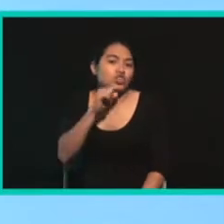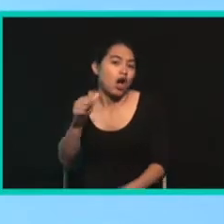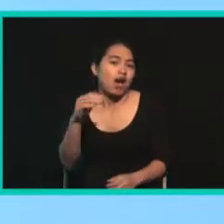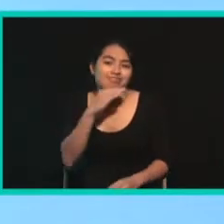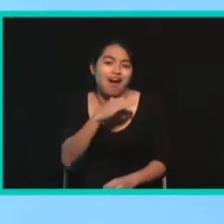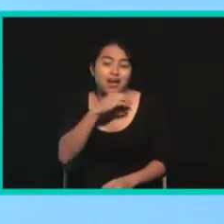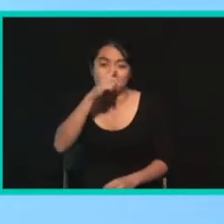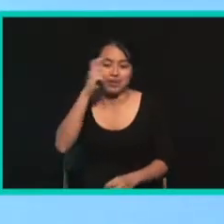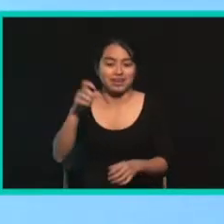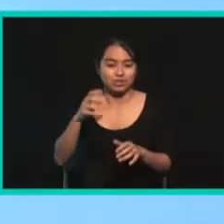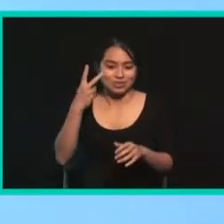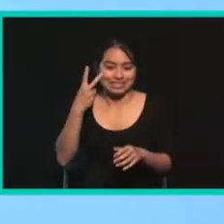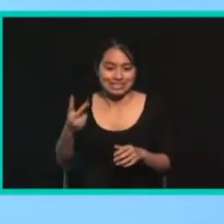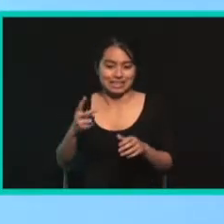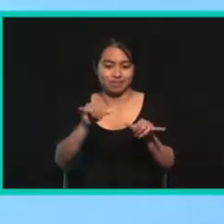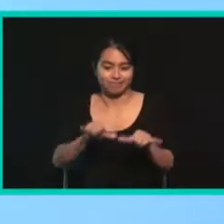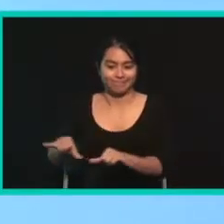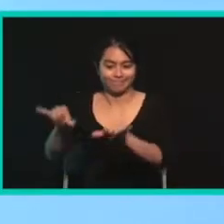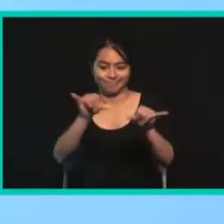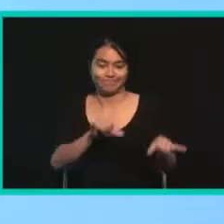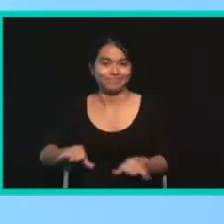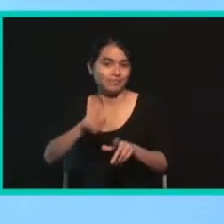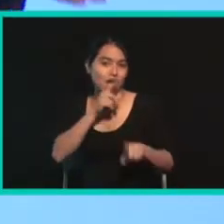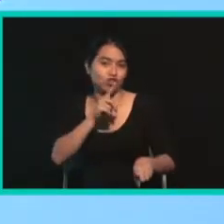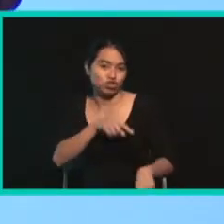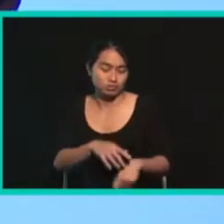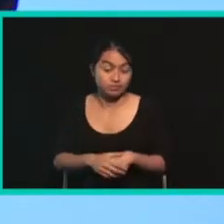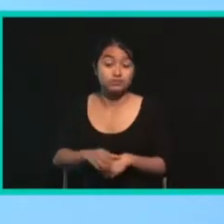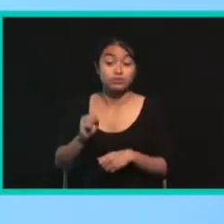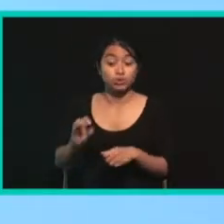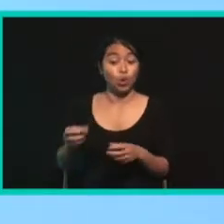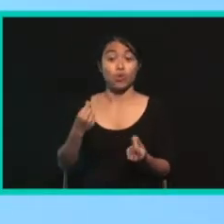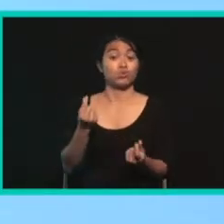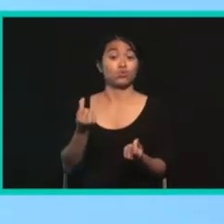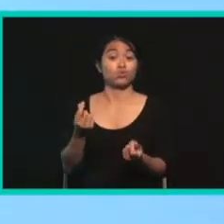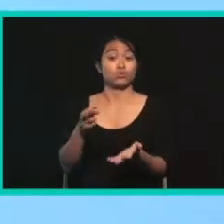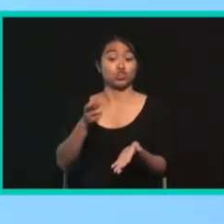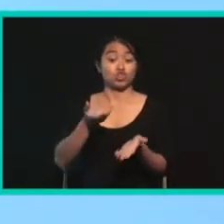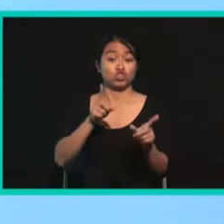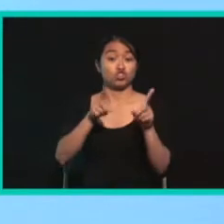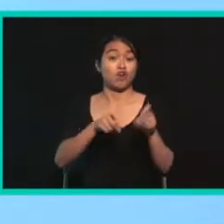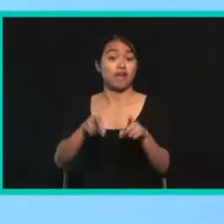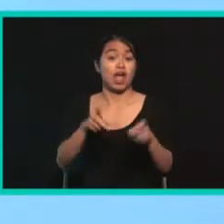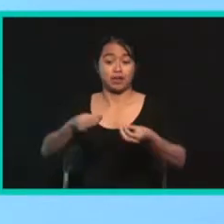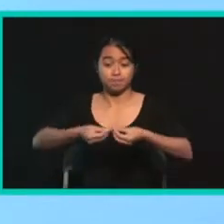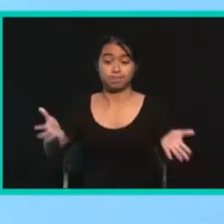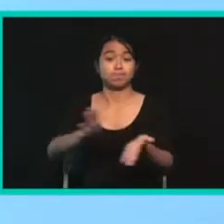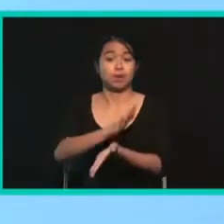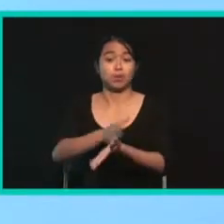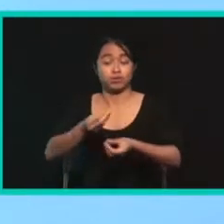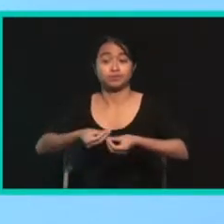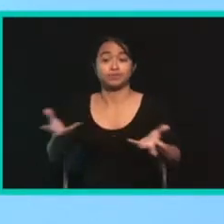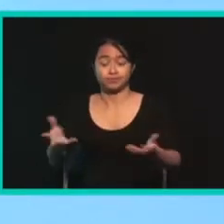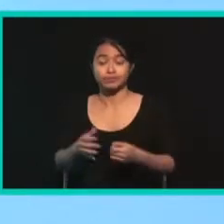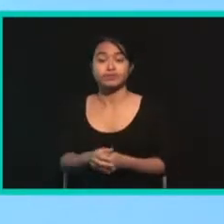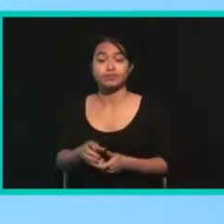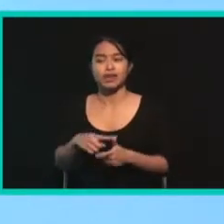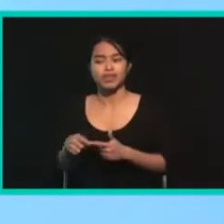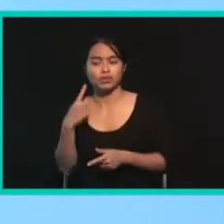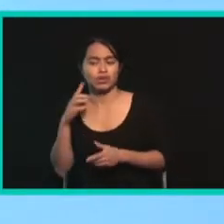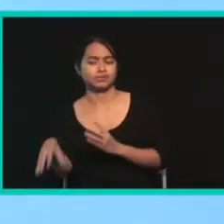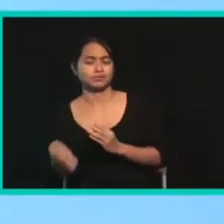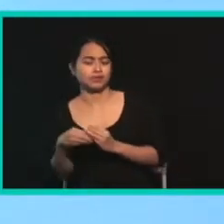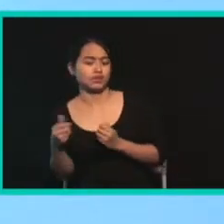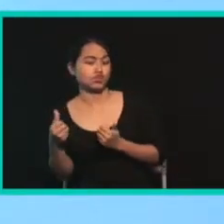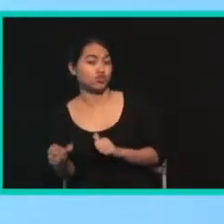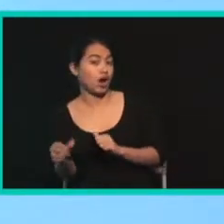change. And we used to pass it out in class with a paper survey, but this last time we had a great graduate assistant who suggested, hey, why don't we actually